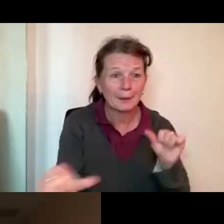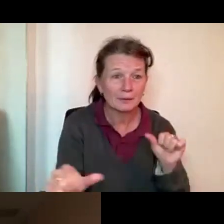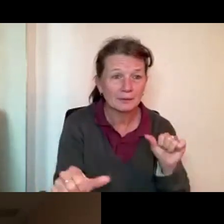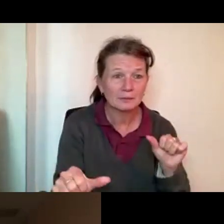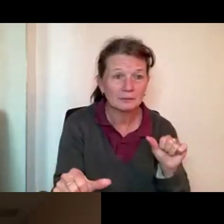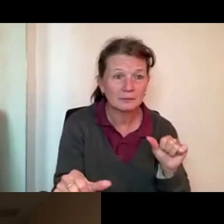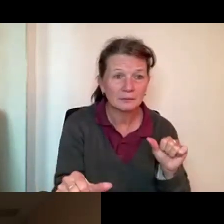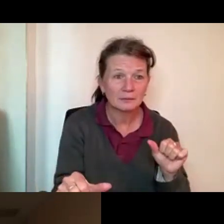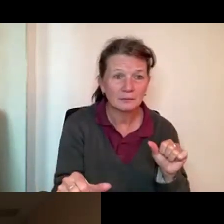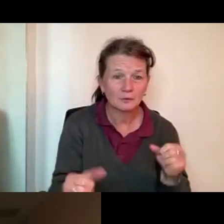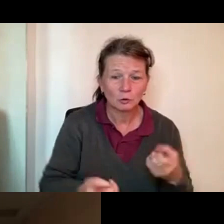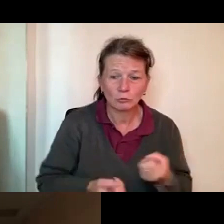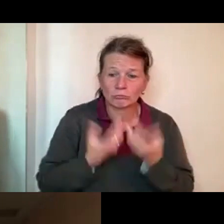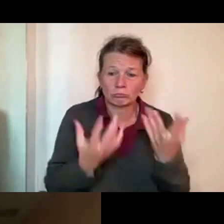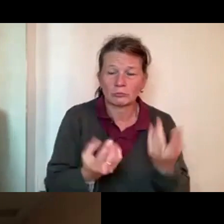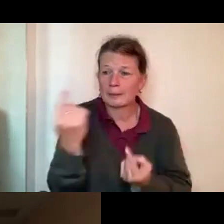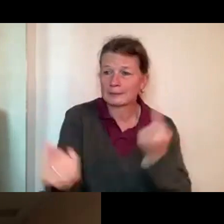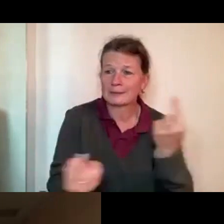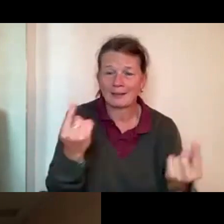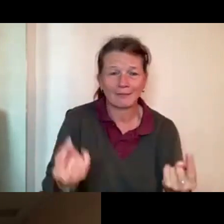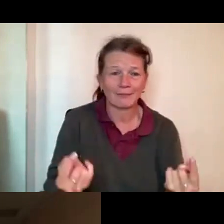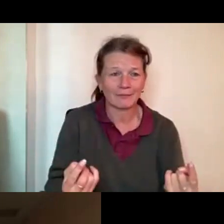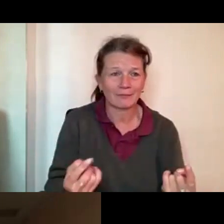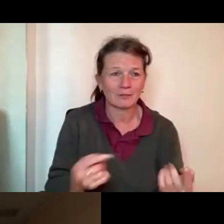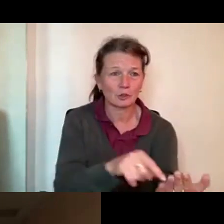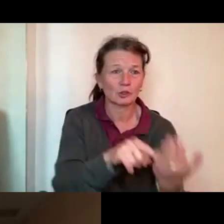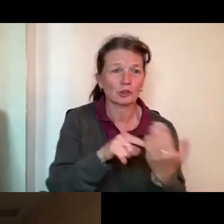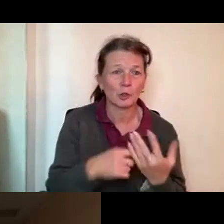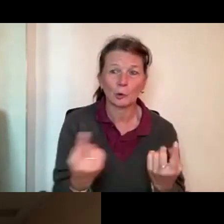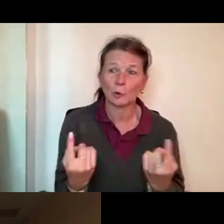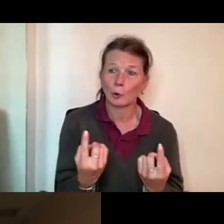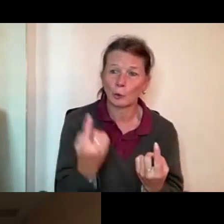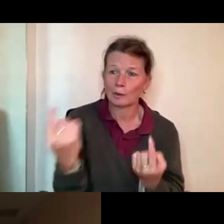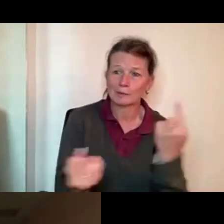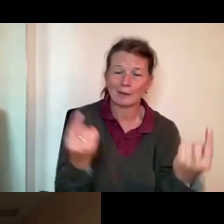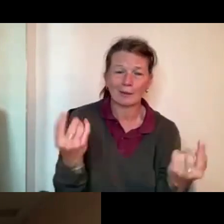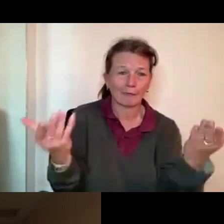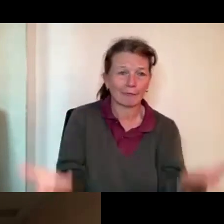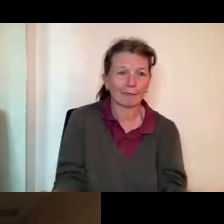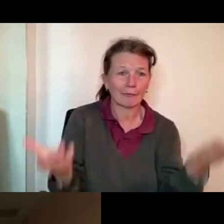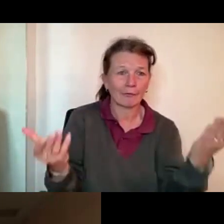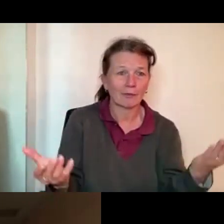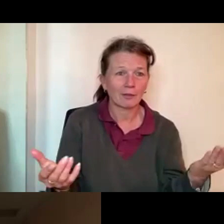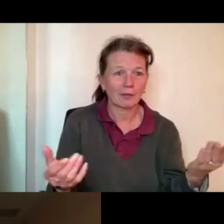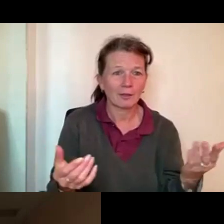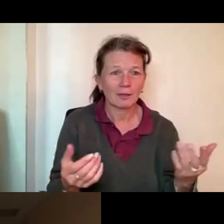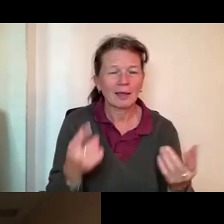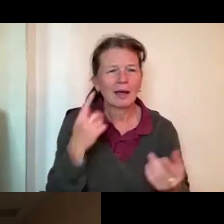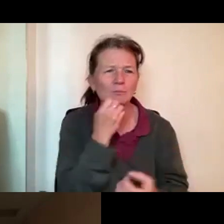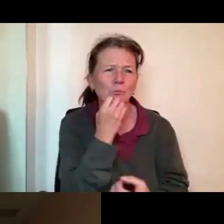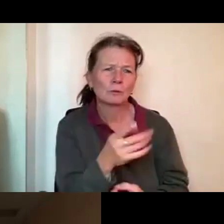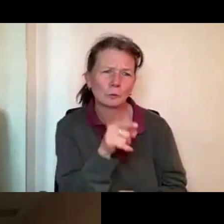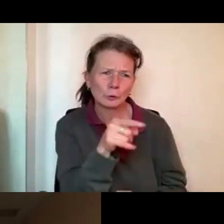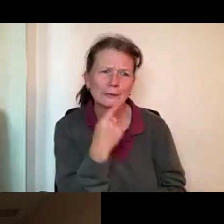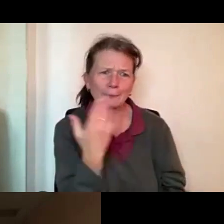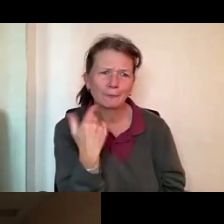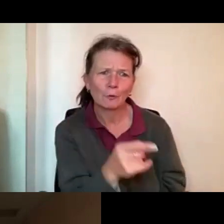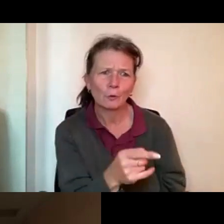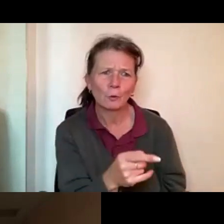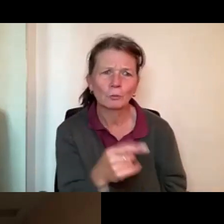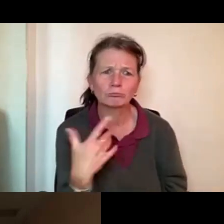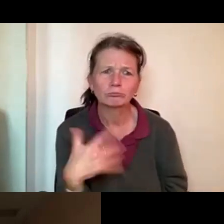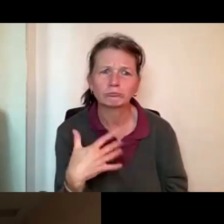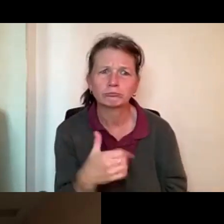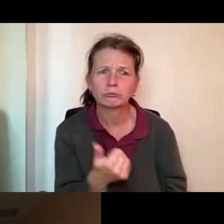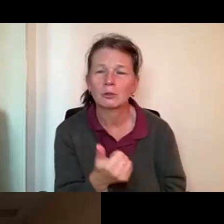be expressing themselves, who they are. And I think that, and it's beautiful what you just said,